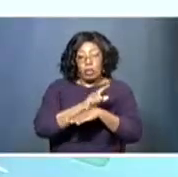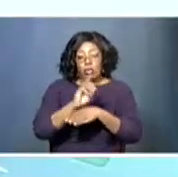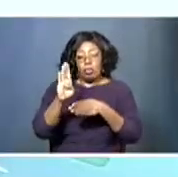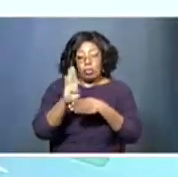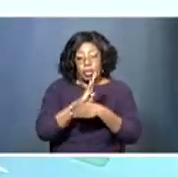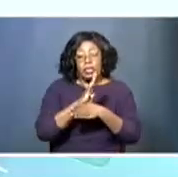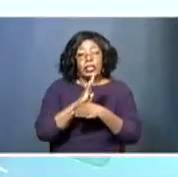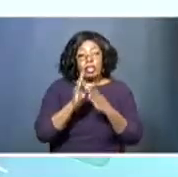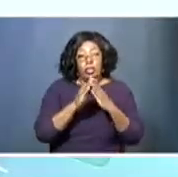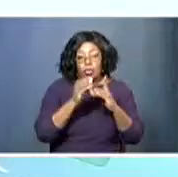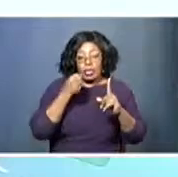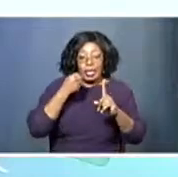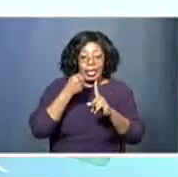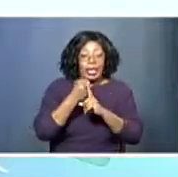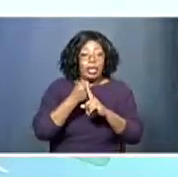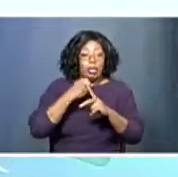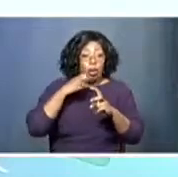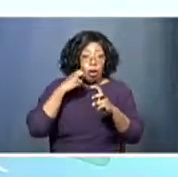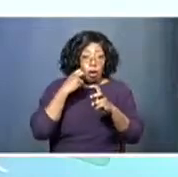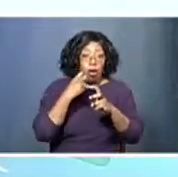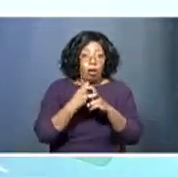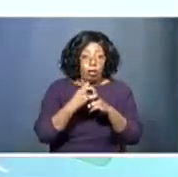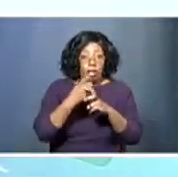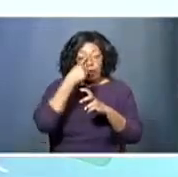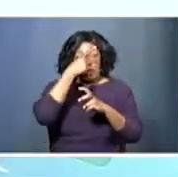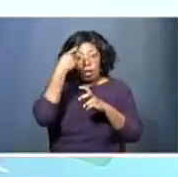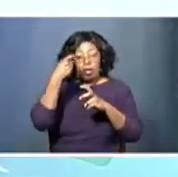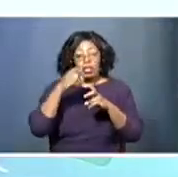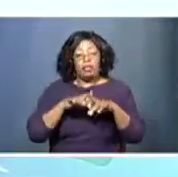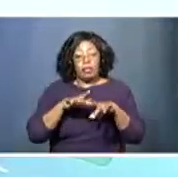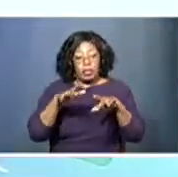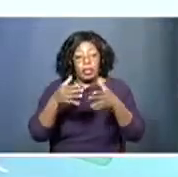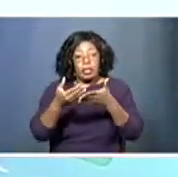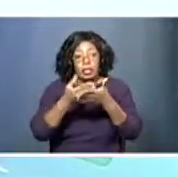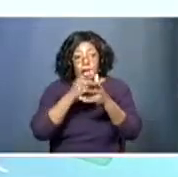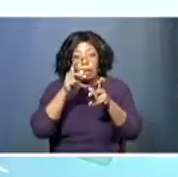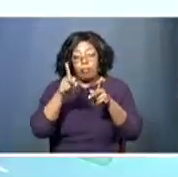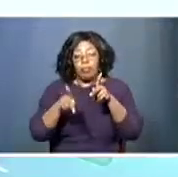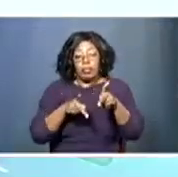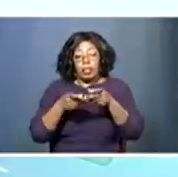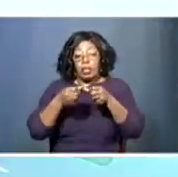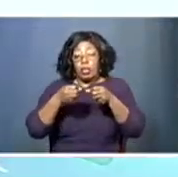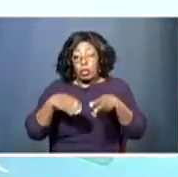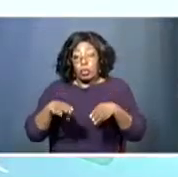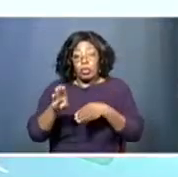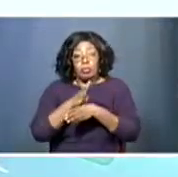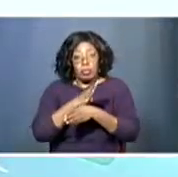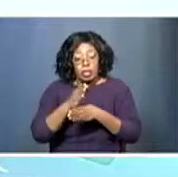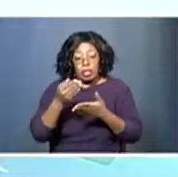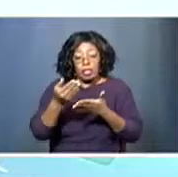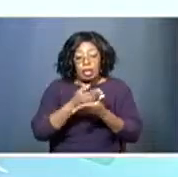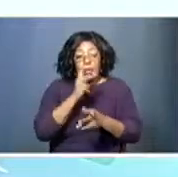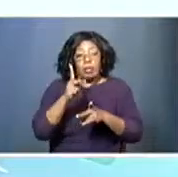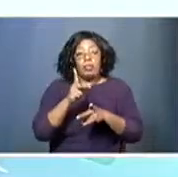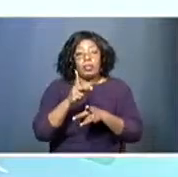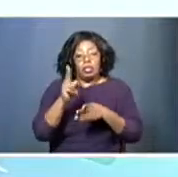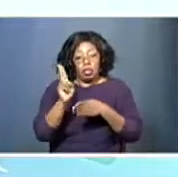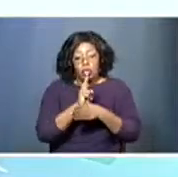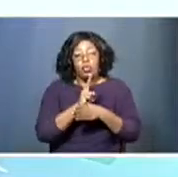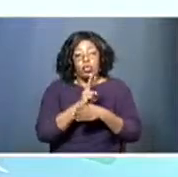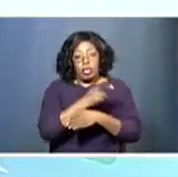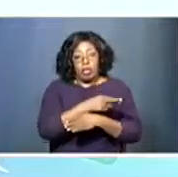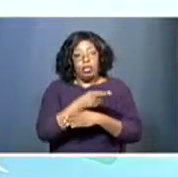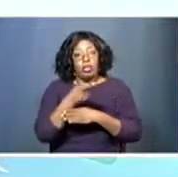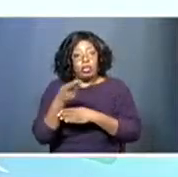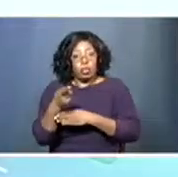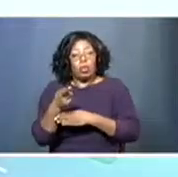community has been hit hard by the ongoing pandemic, some even losing their businesses, others using every resource to keep their heads above